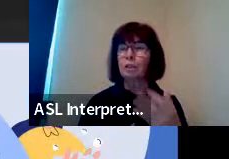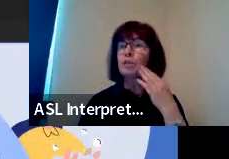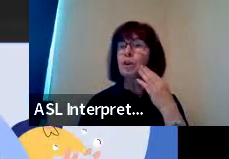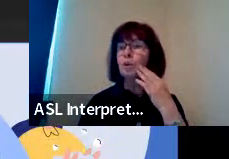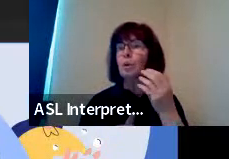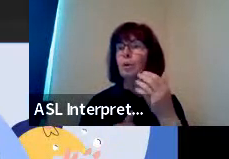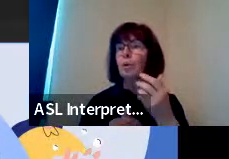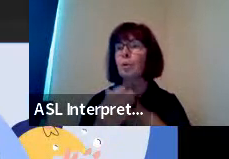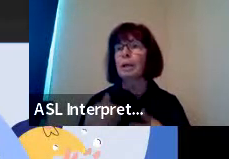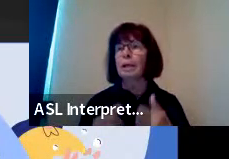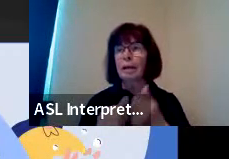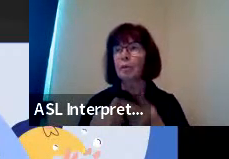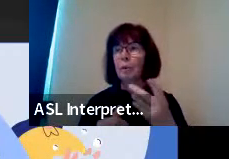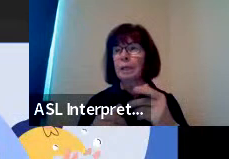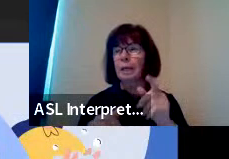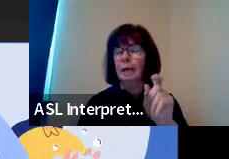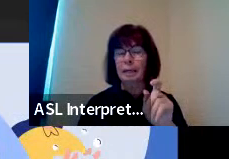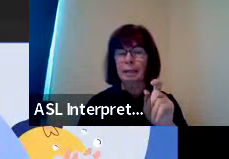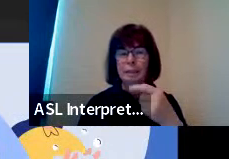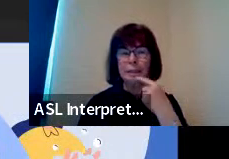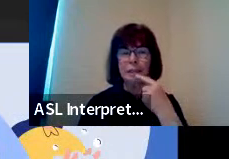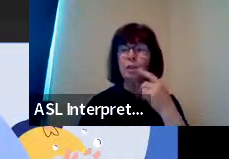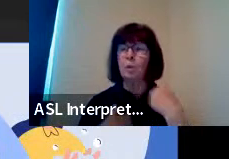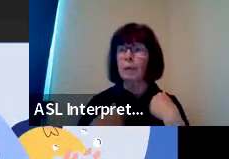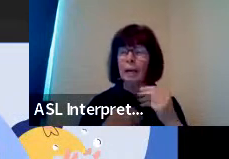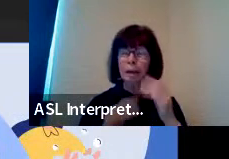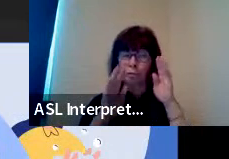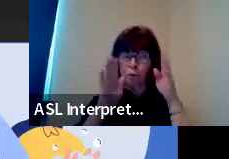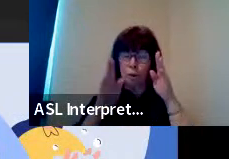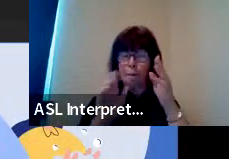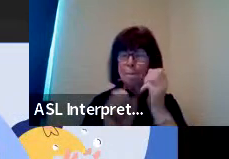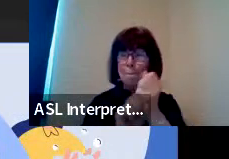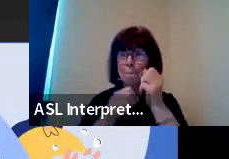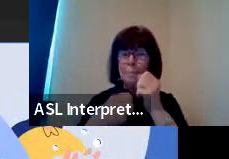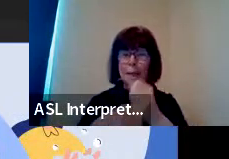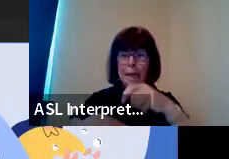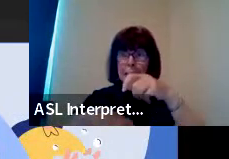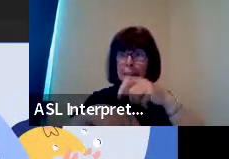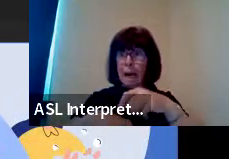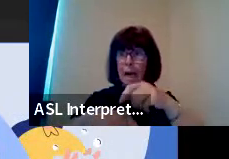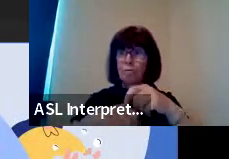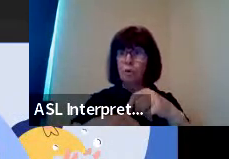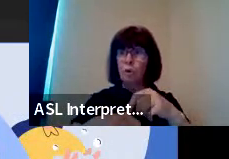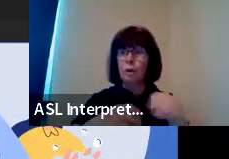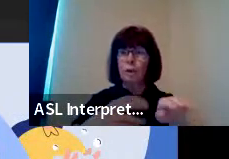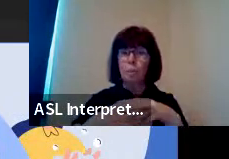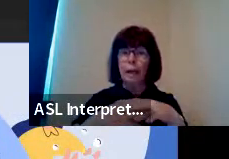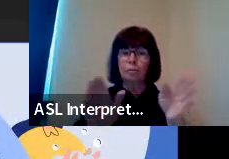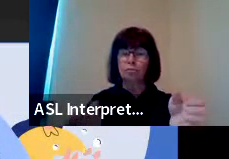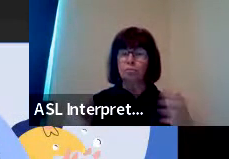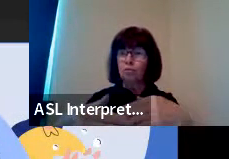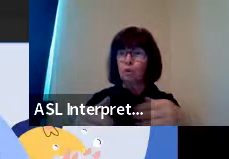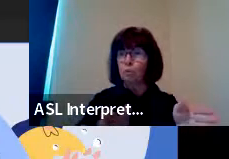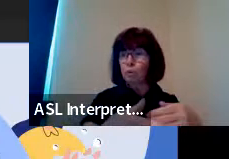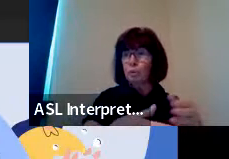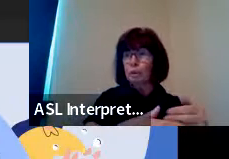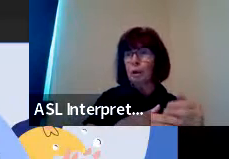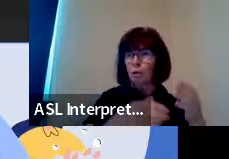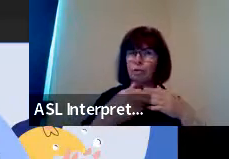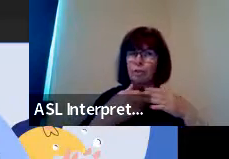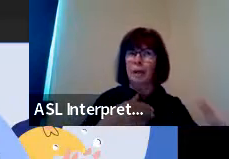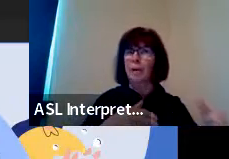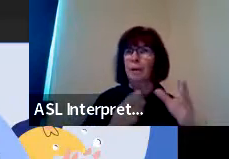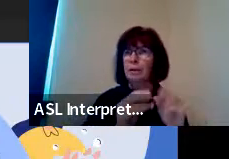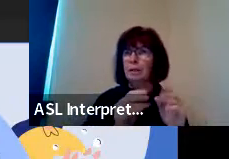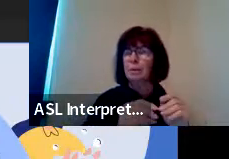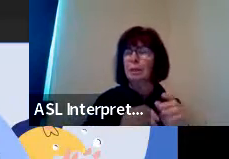we created time in the breakout groups in the next, well, for the rest of the meeting, really, that we're going to go into.